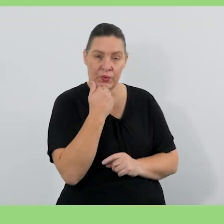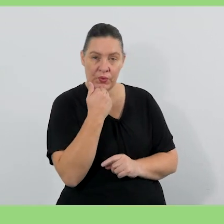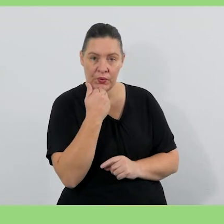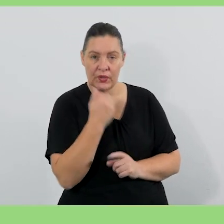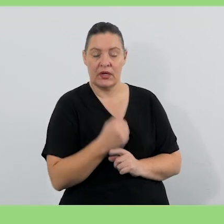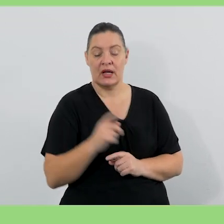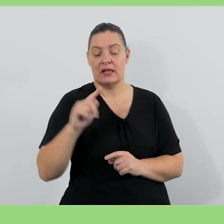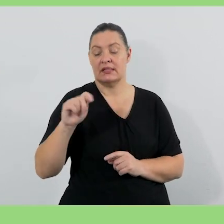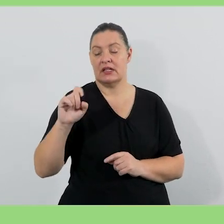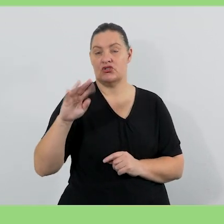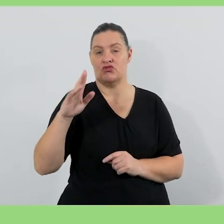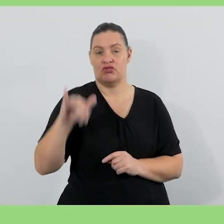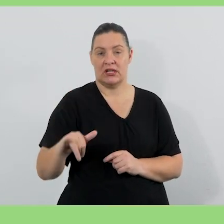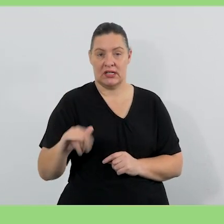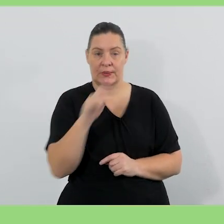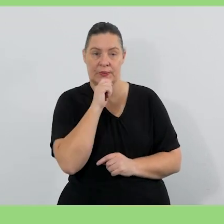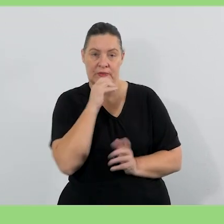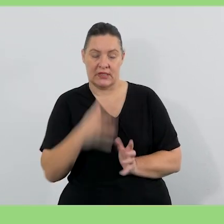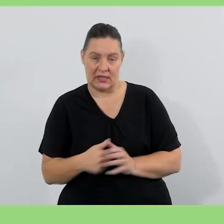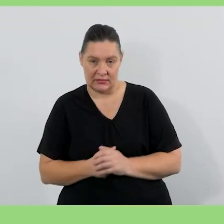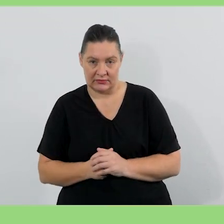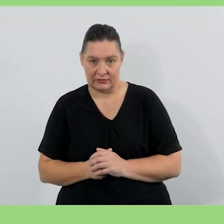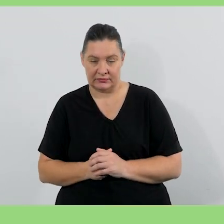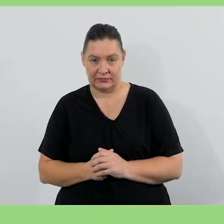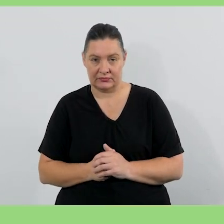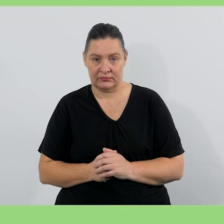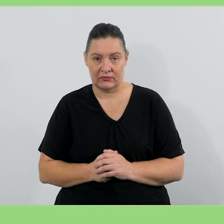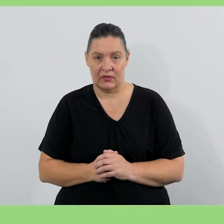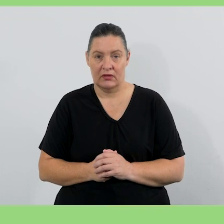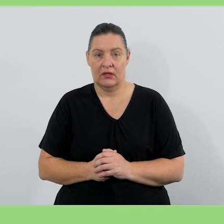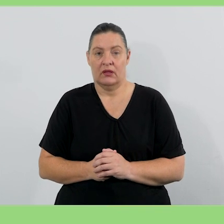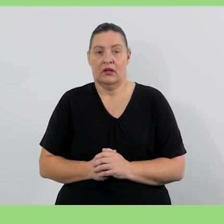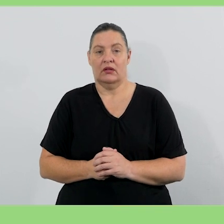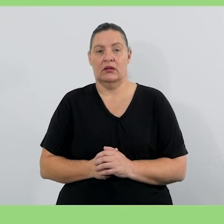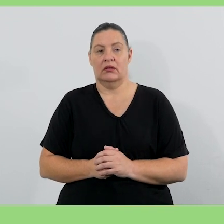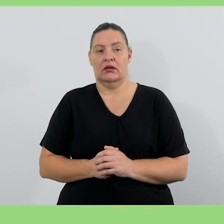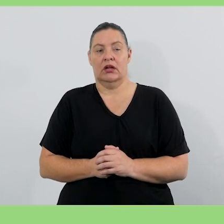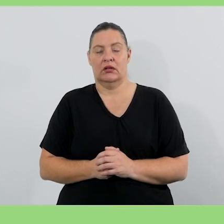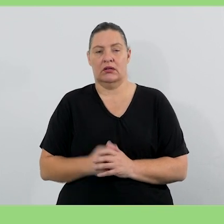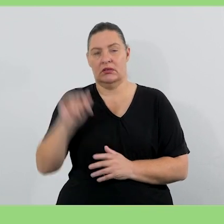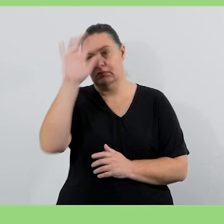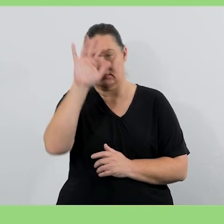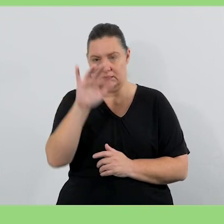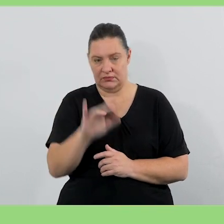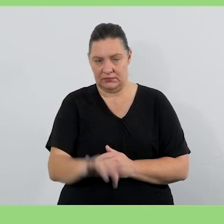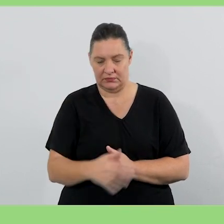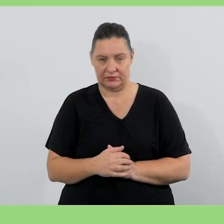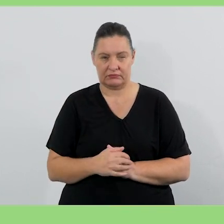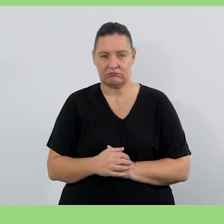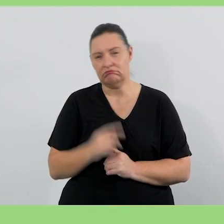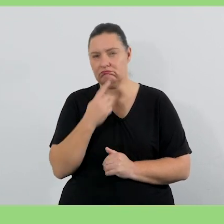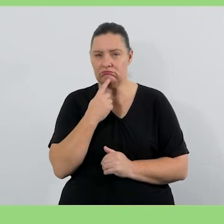by our tertiary consumer. And then the tertiary consumer from the list is blah, blah,